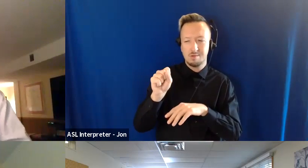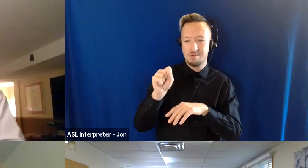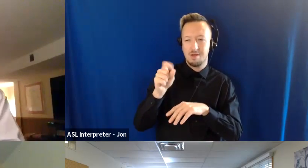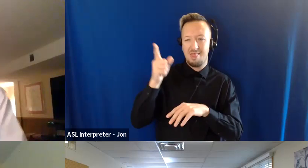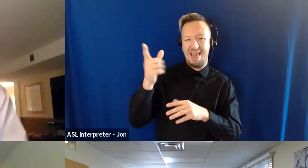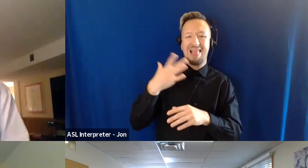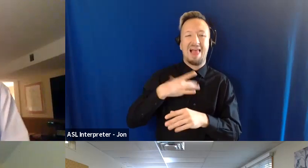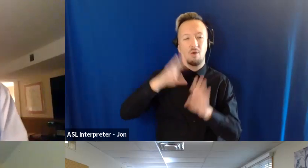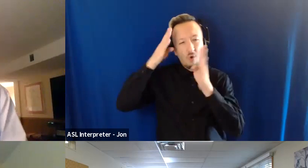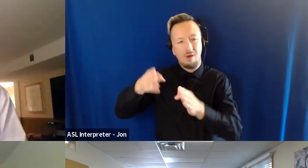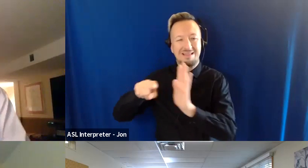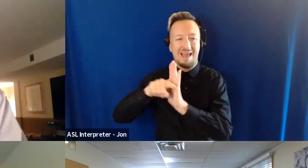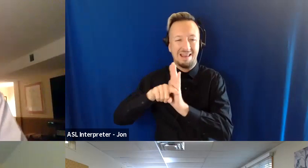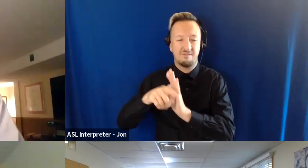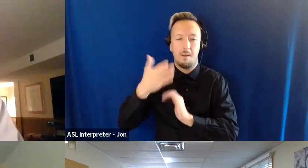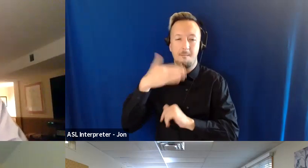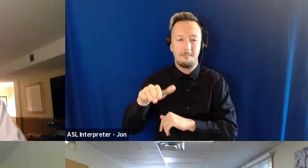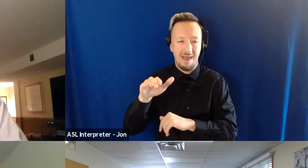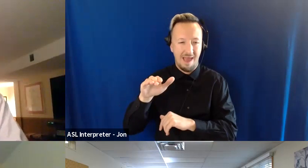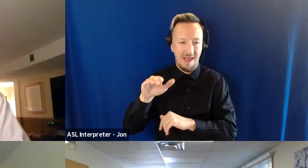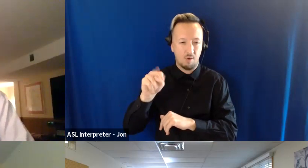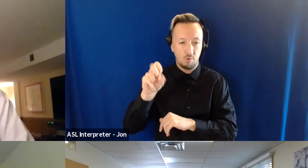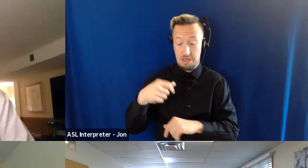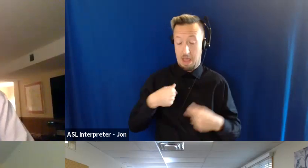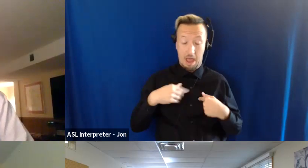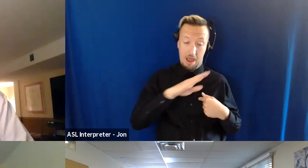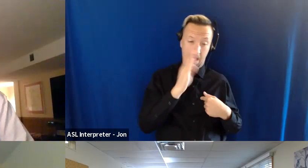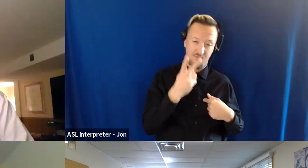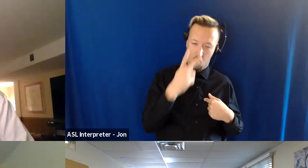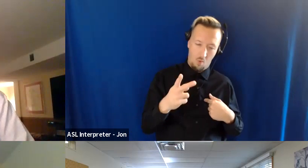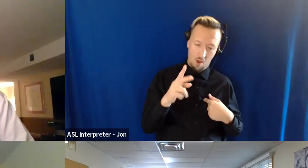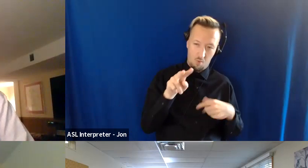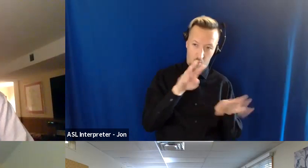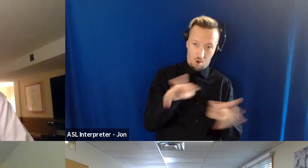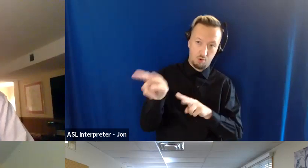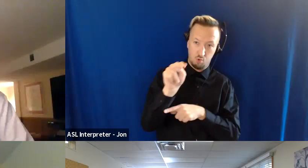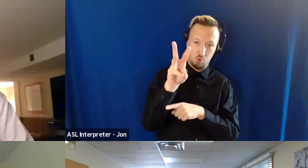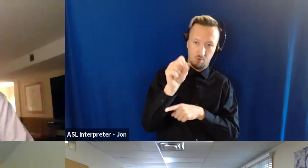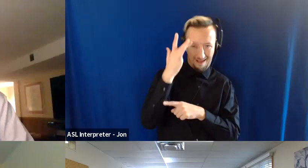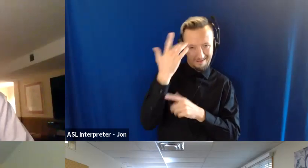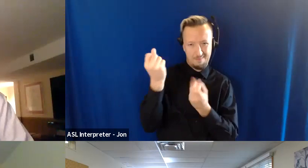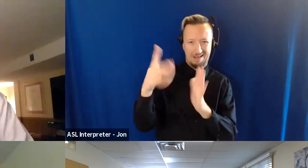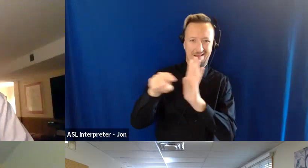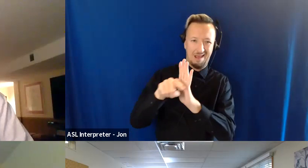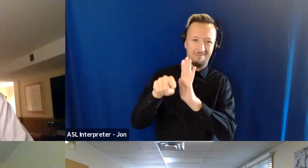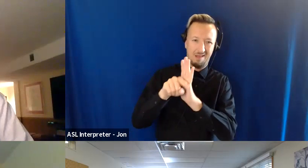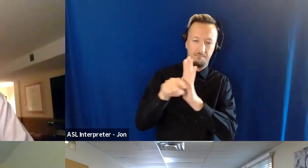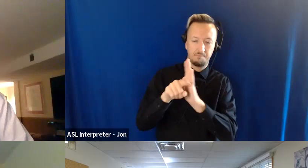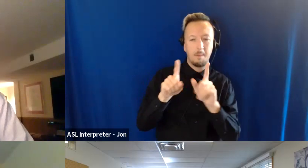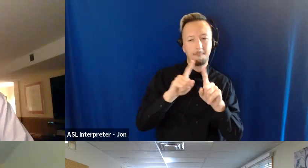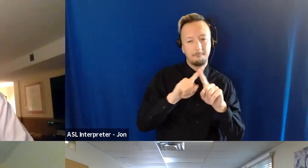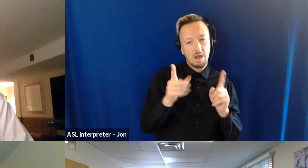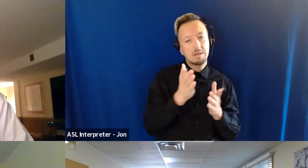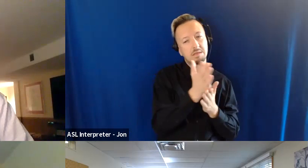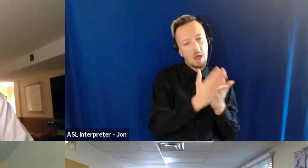good news. Reason why I don't really watch the news is because everything is always bad. But like Ian said, there is that